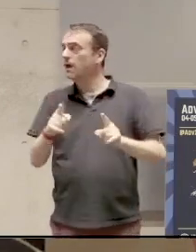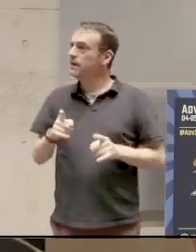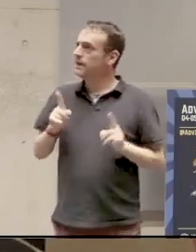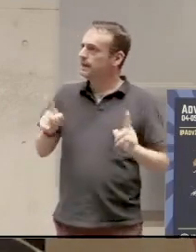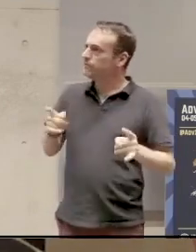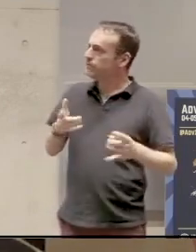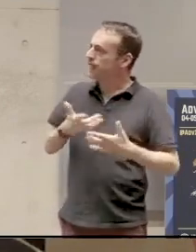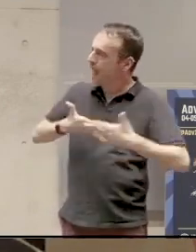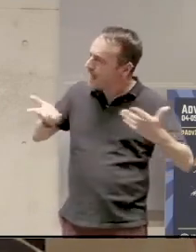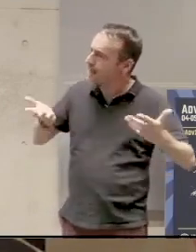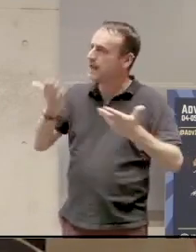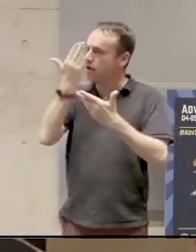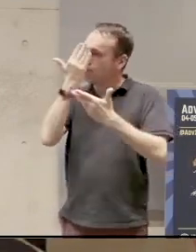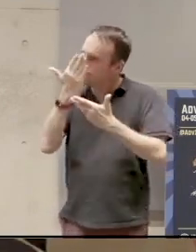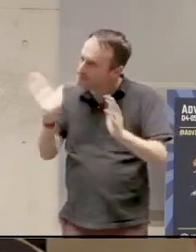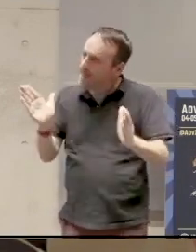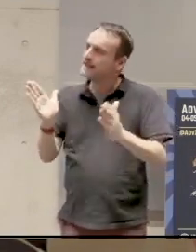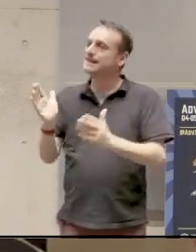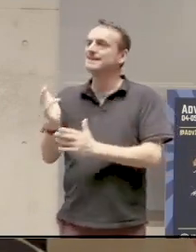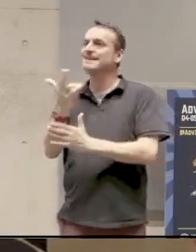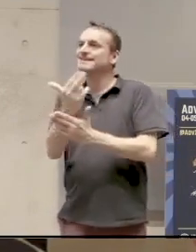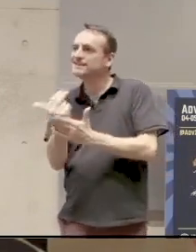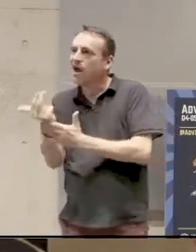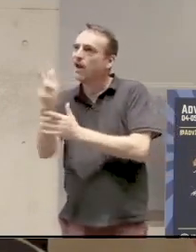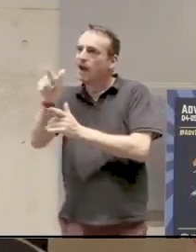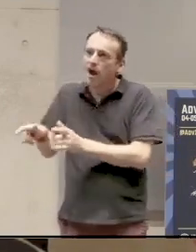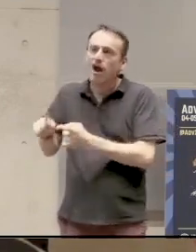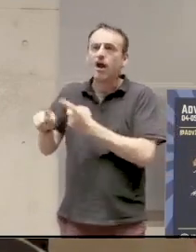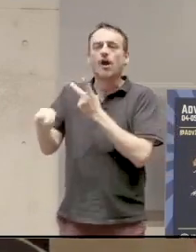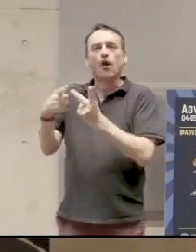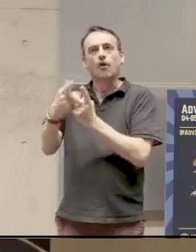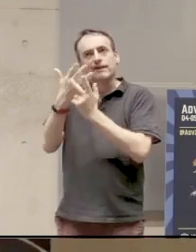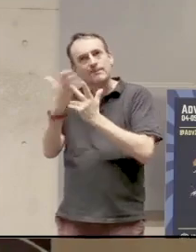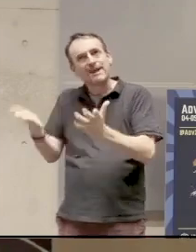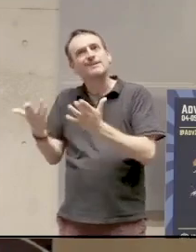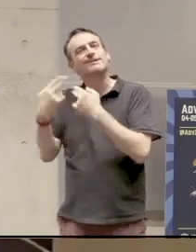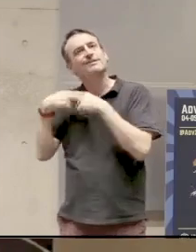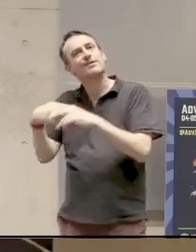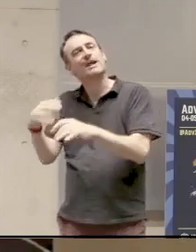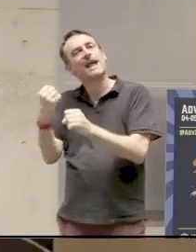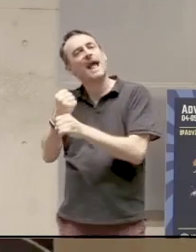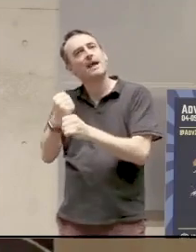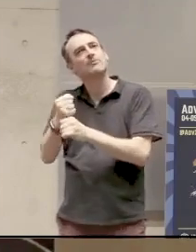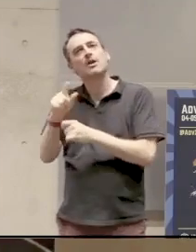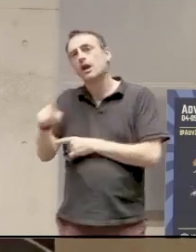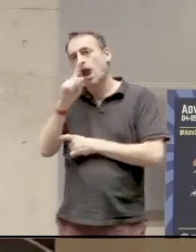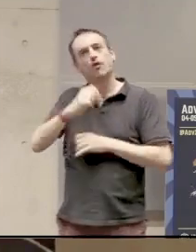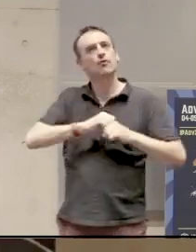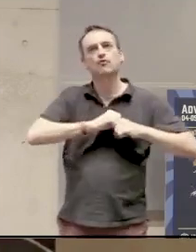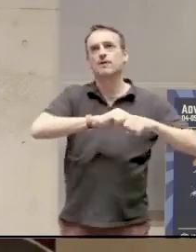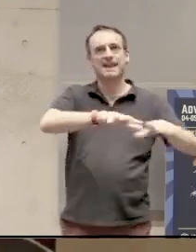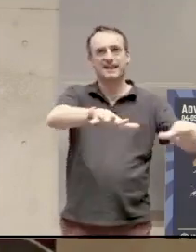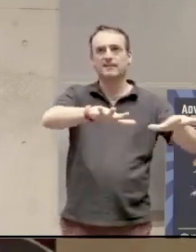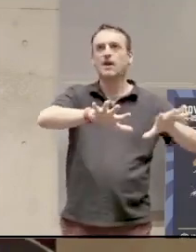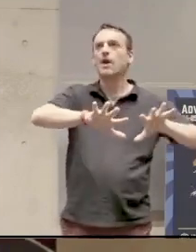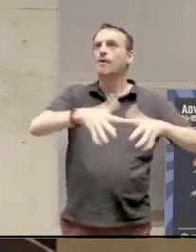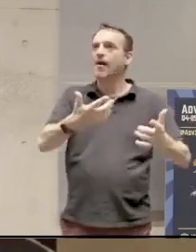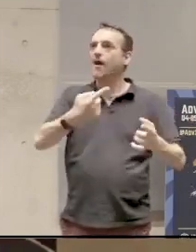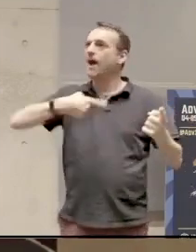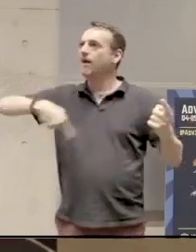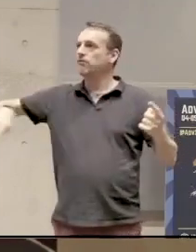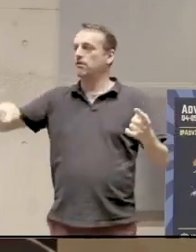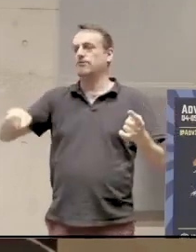most respected designers and the most respectable classic games will not be able to come out without everyone just finding